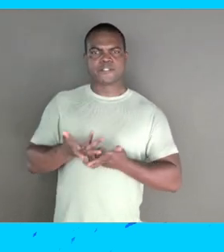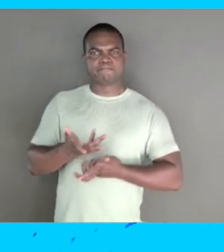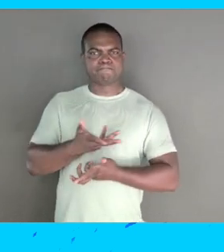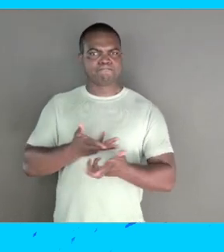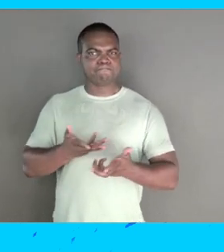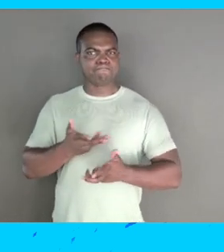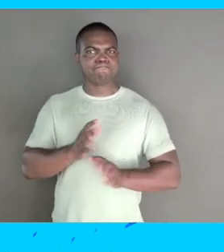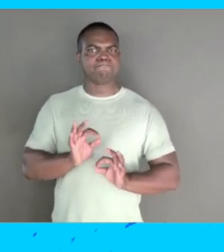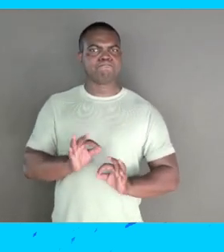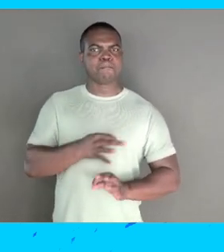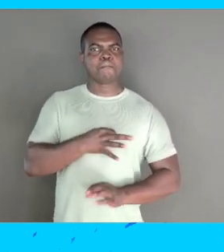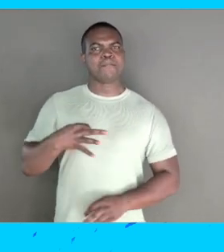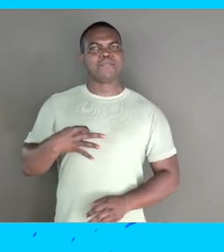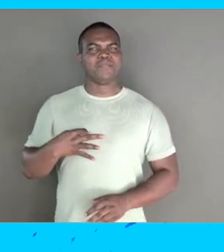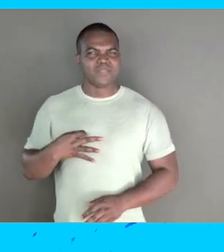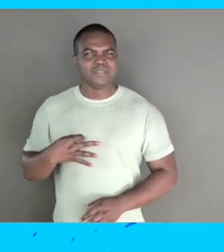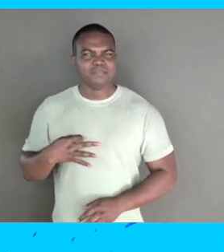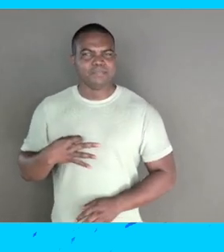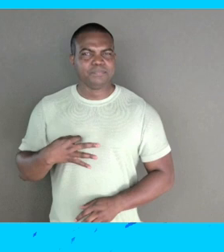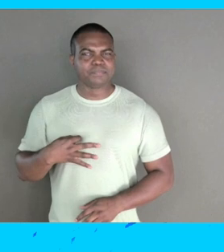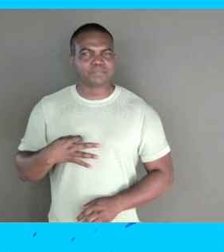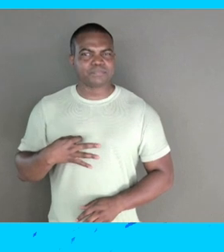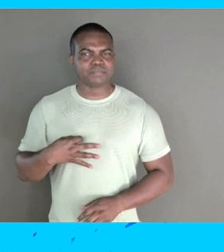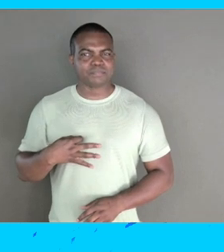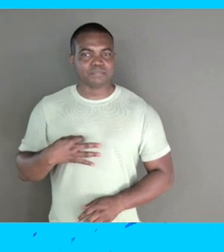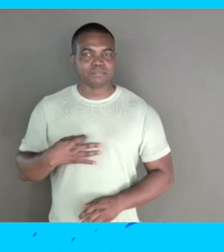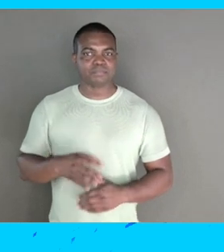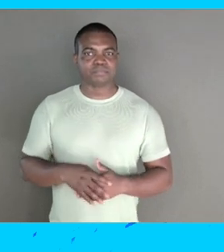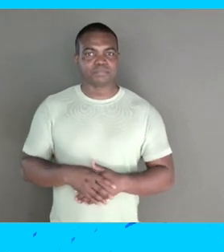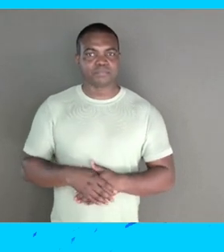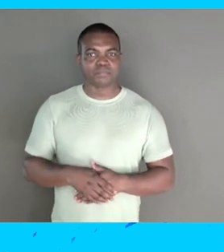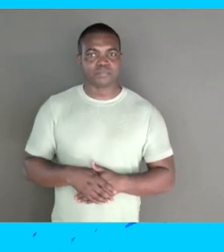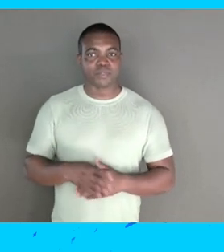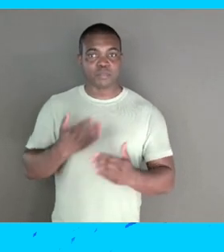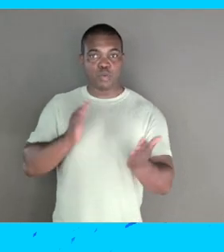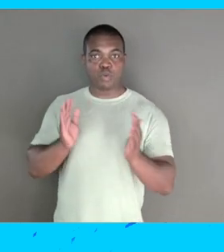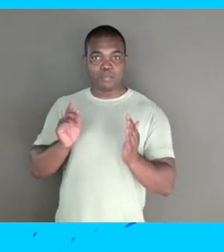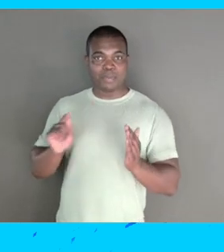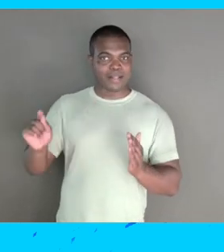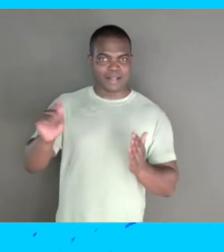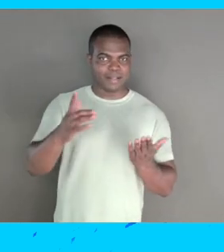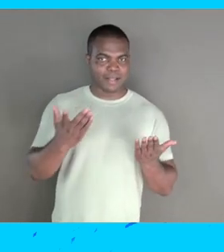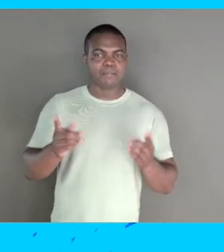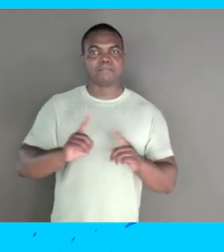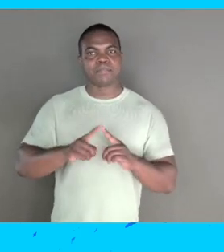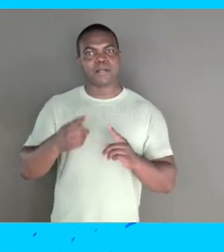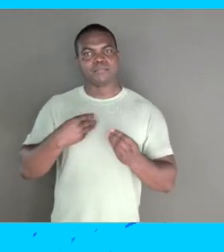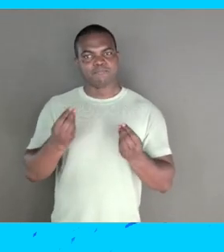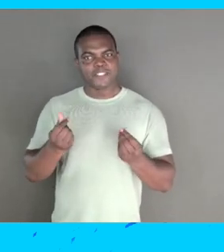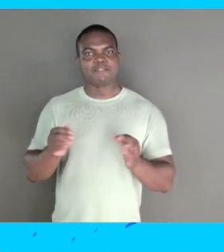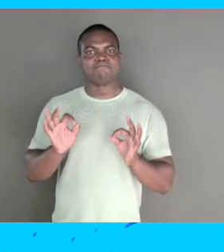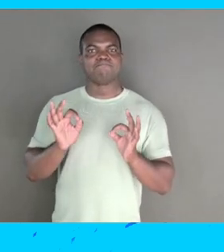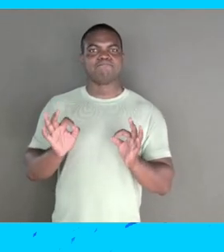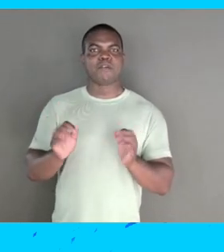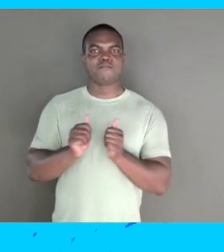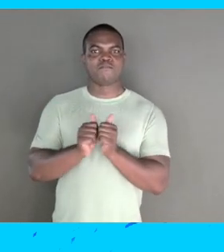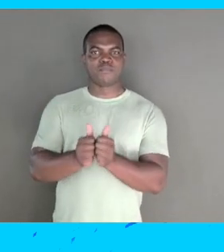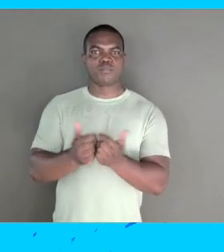I don't know how to compare it. Maybe what is the most valuable thing that you can think of? Well, here in my country,